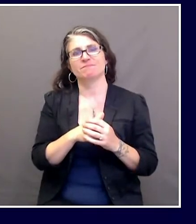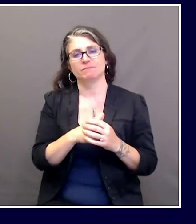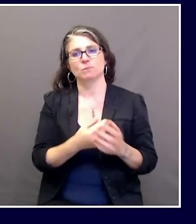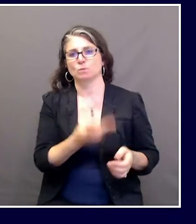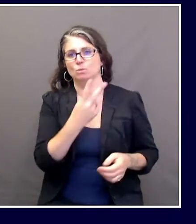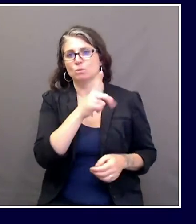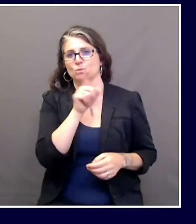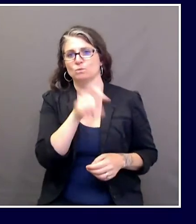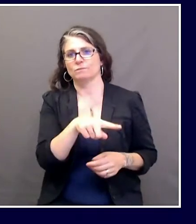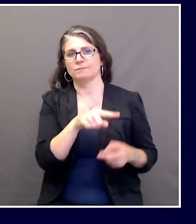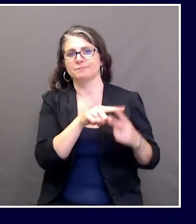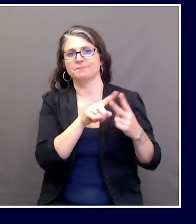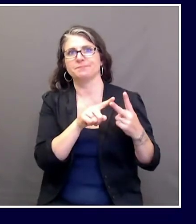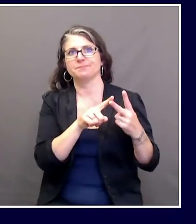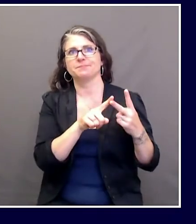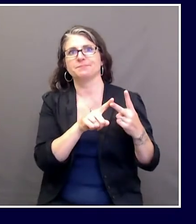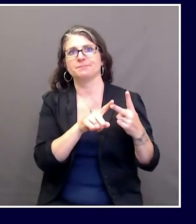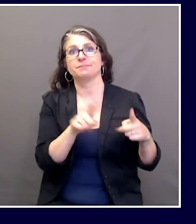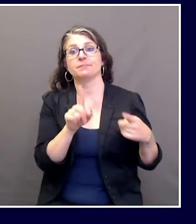The first question I had to do with,